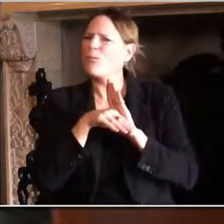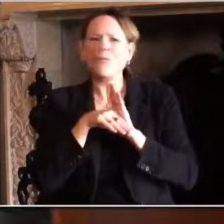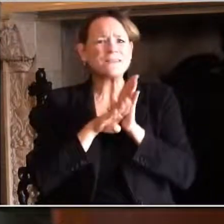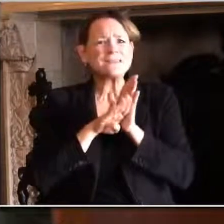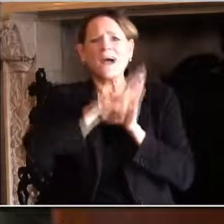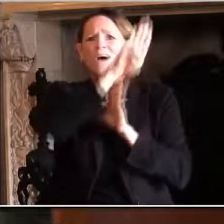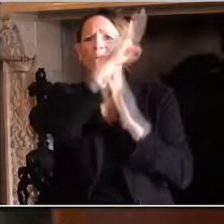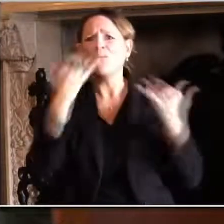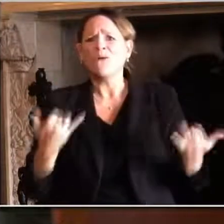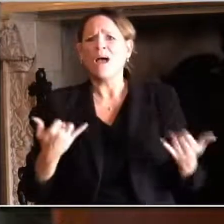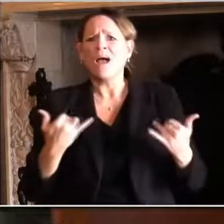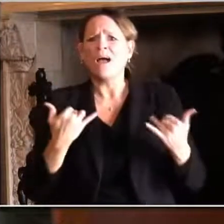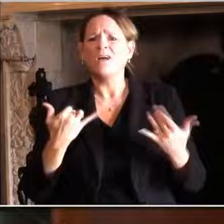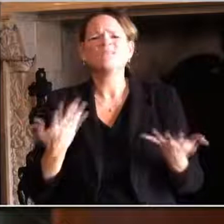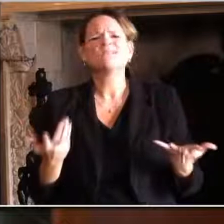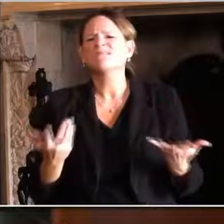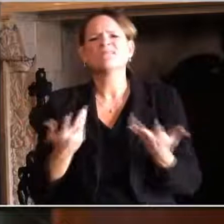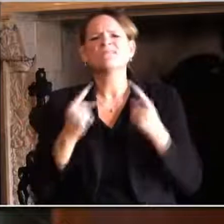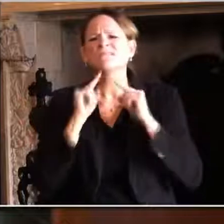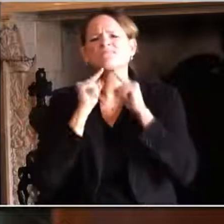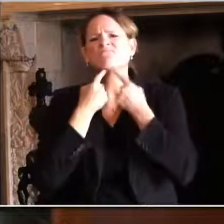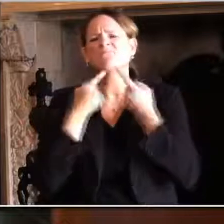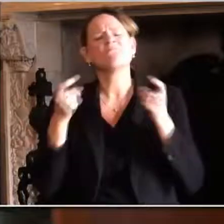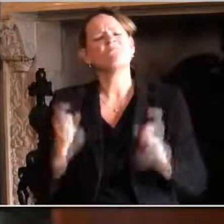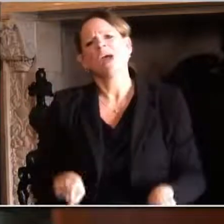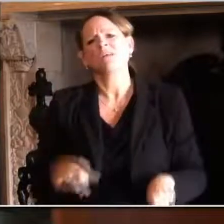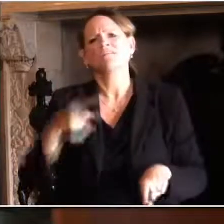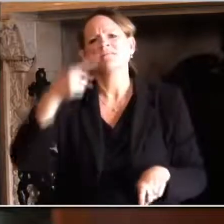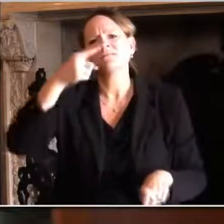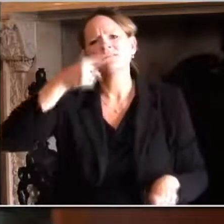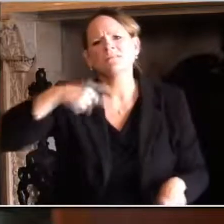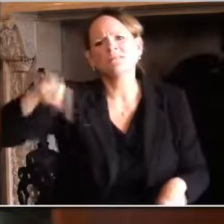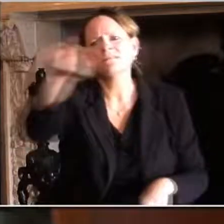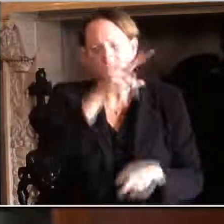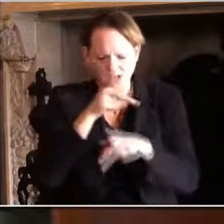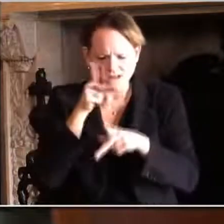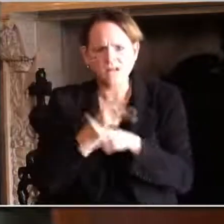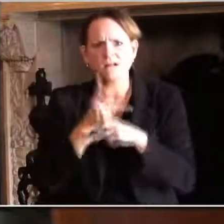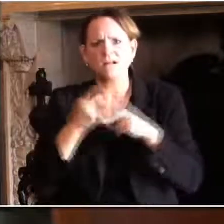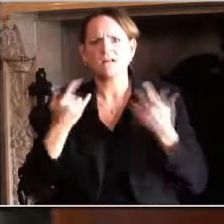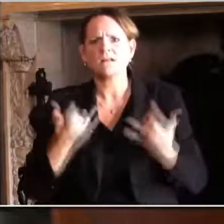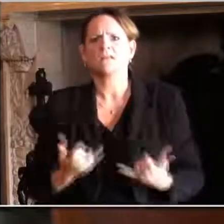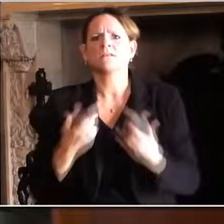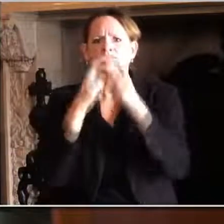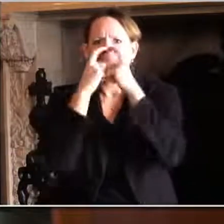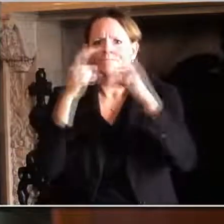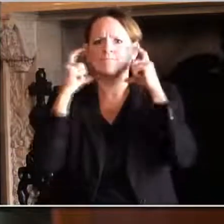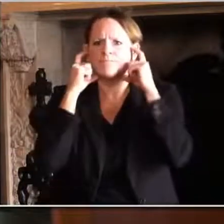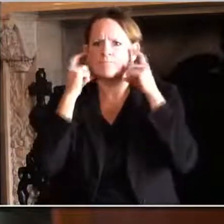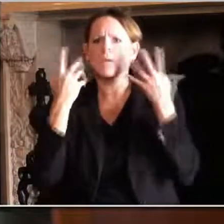our communities and prevent additional infections and deaths. Thank you for doing your part.